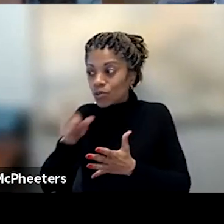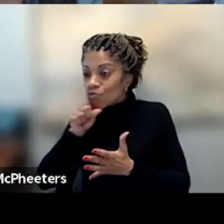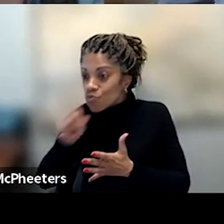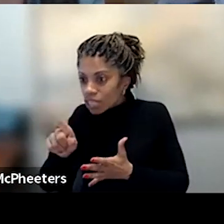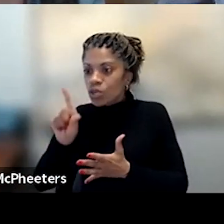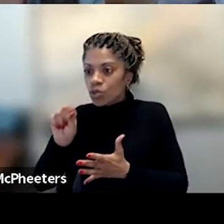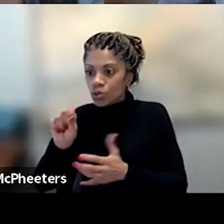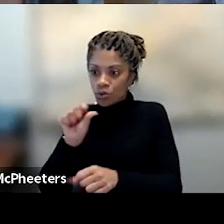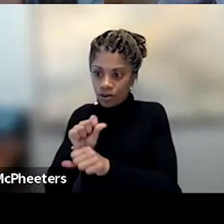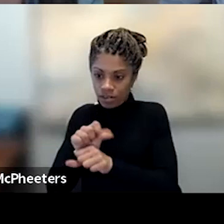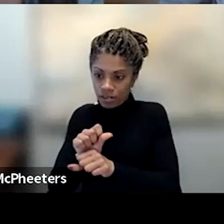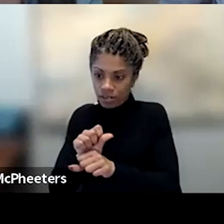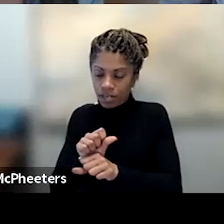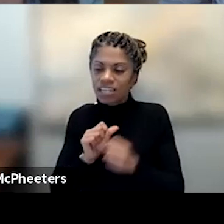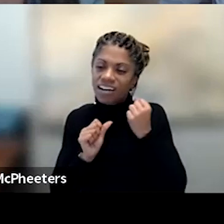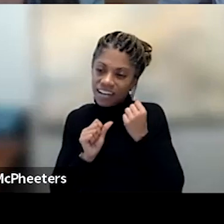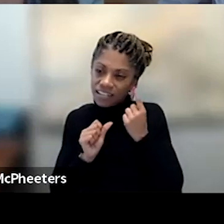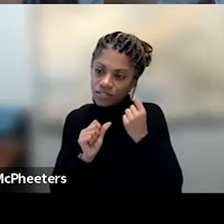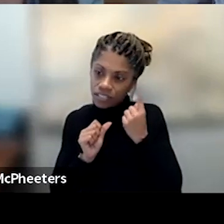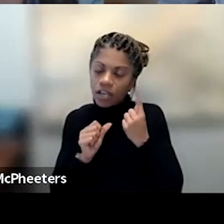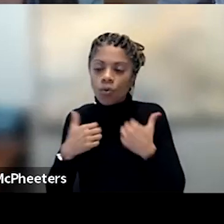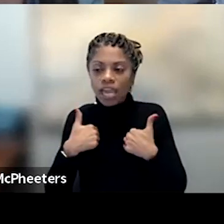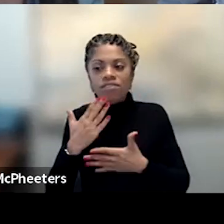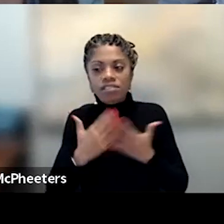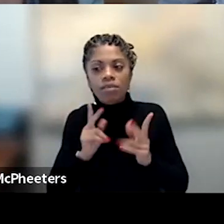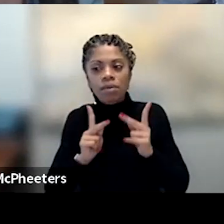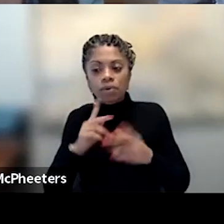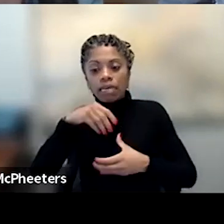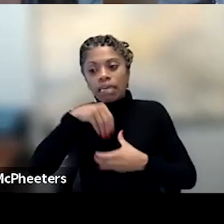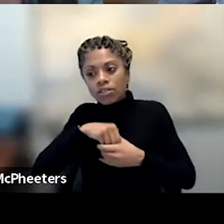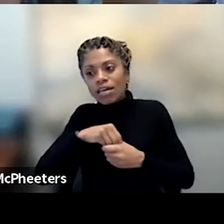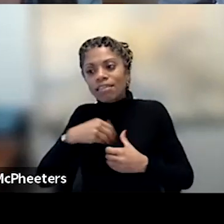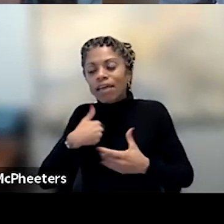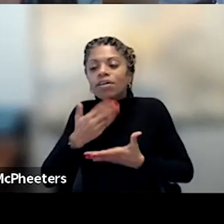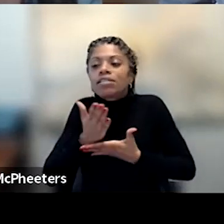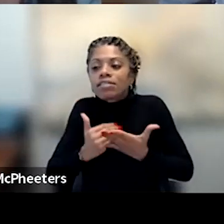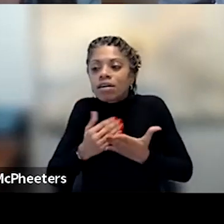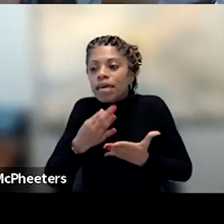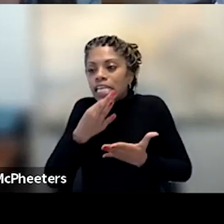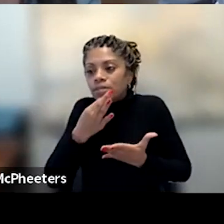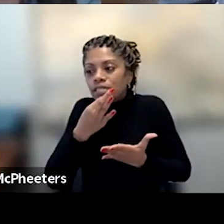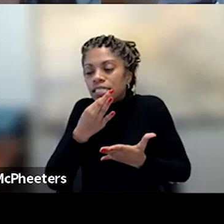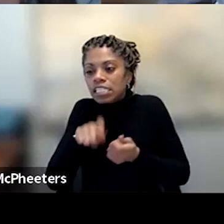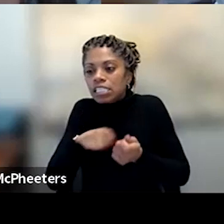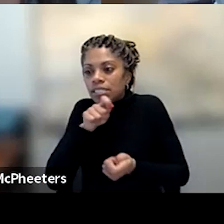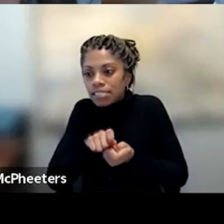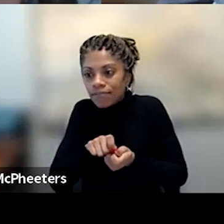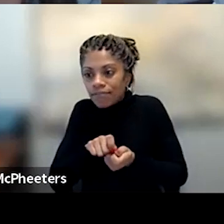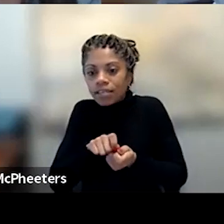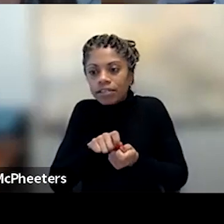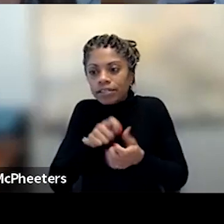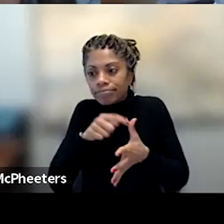course, we do have folks internally with expertise in certain areas. And another way is using